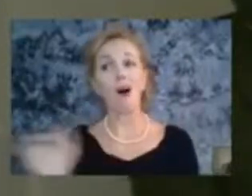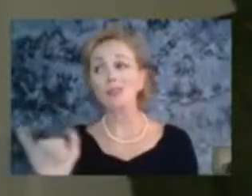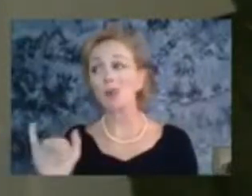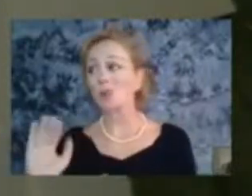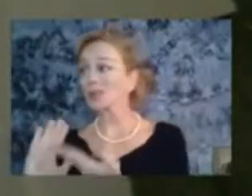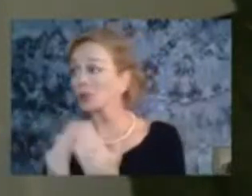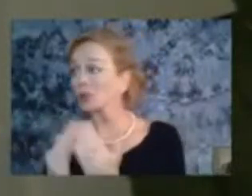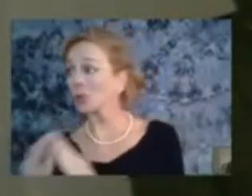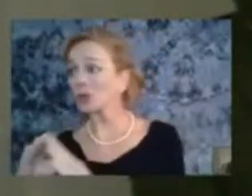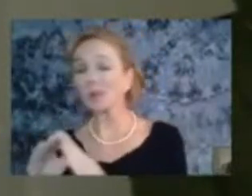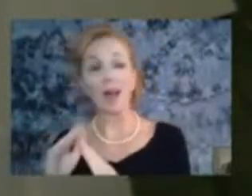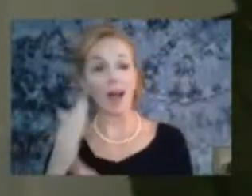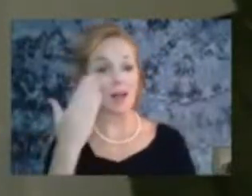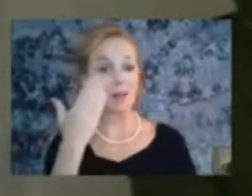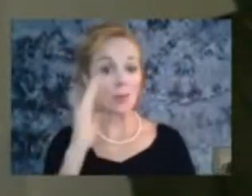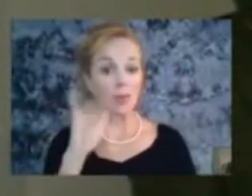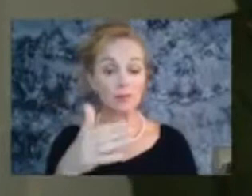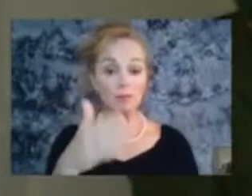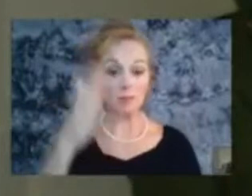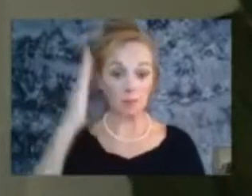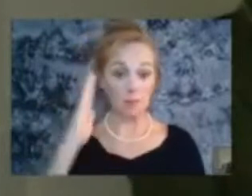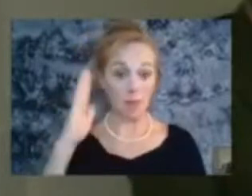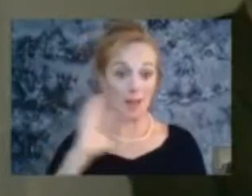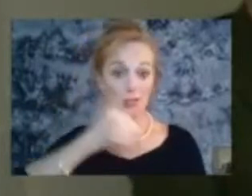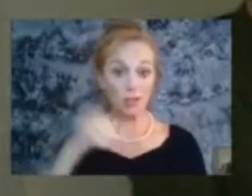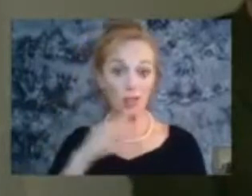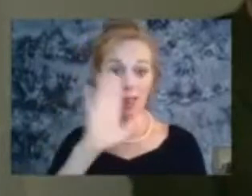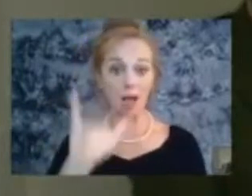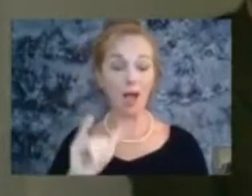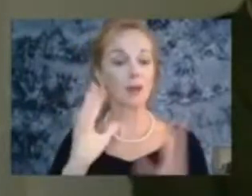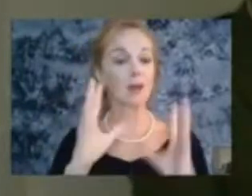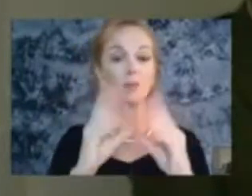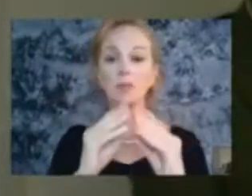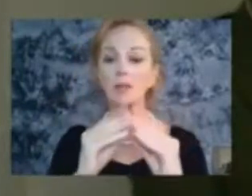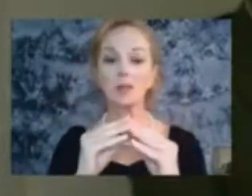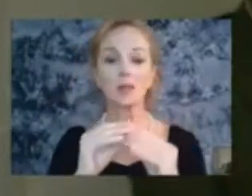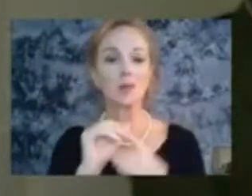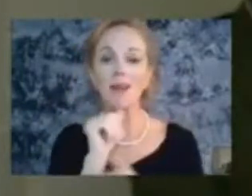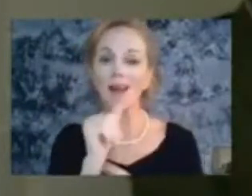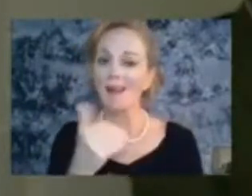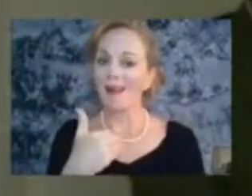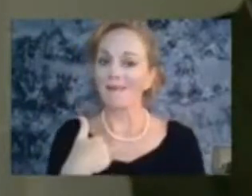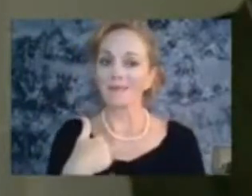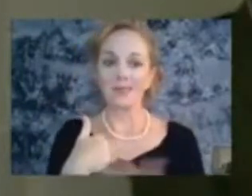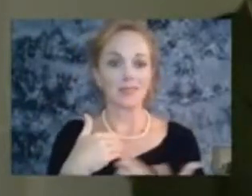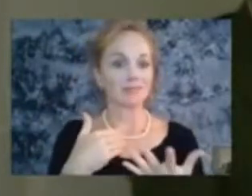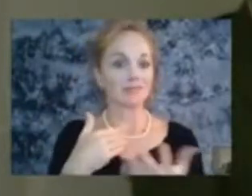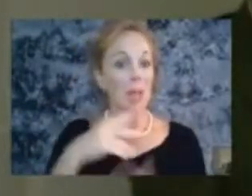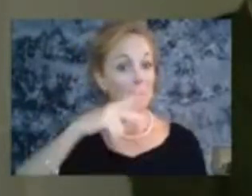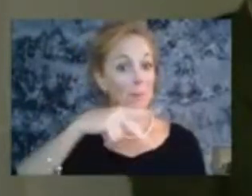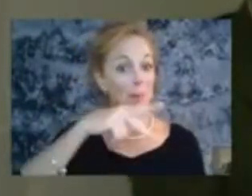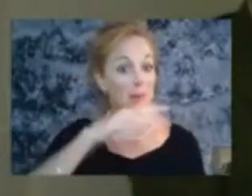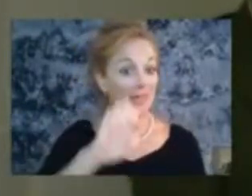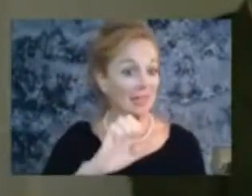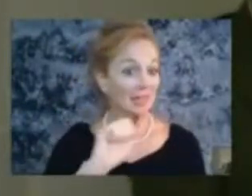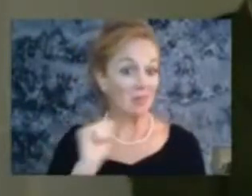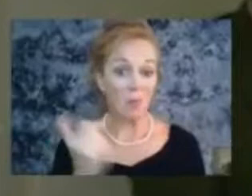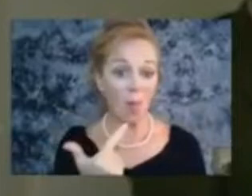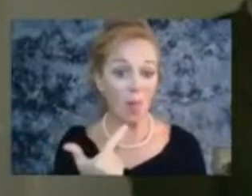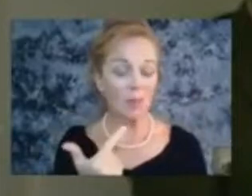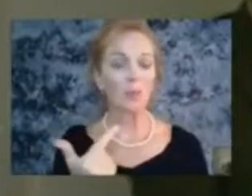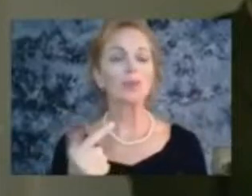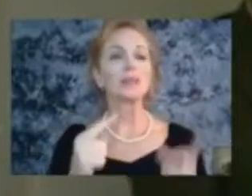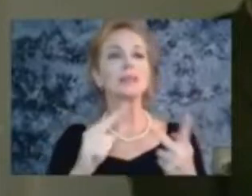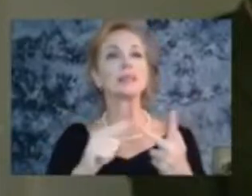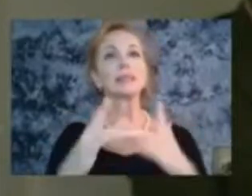July at our meeting, we didn't have all of our PPE in. We had, concerns and questions about